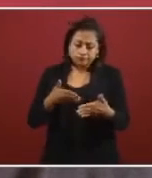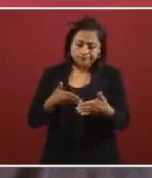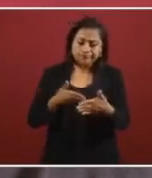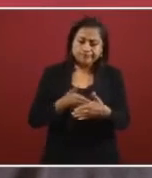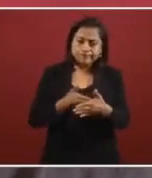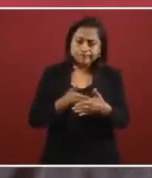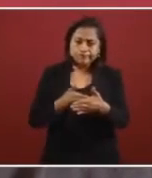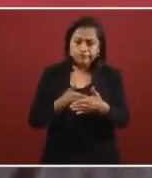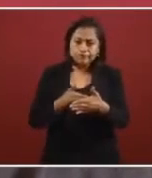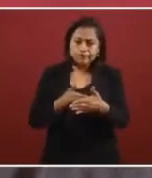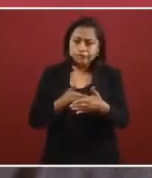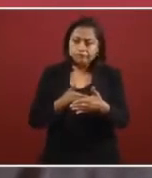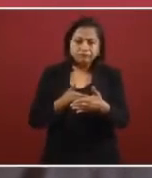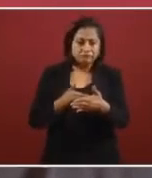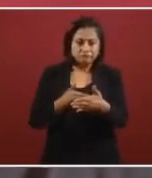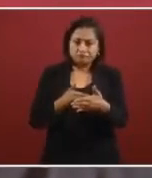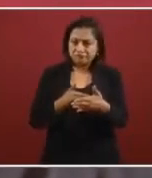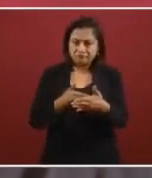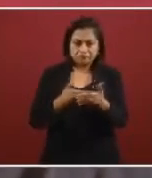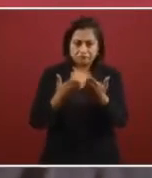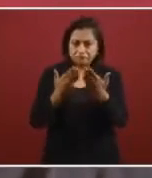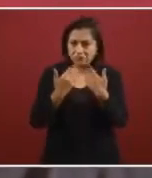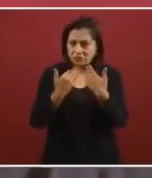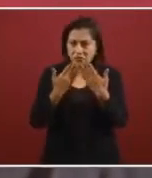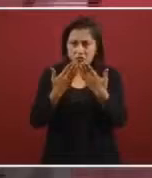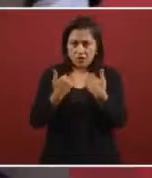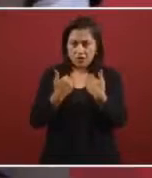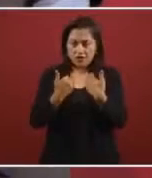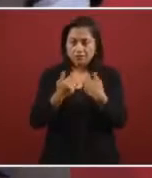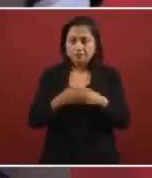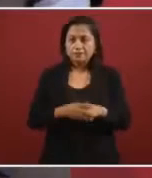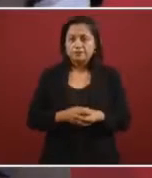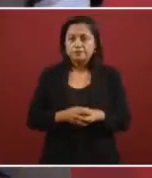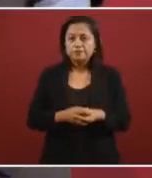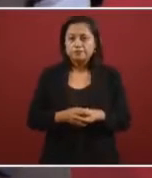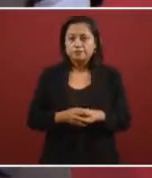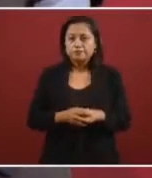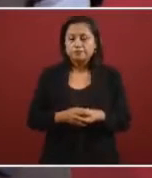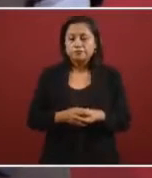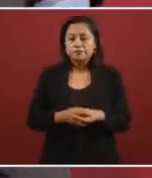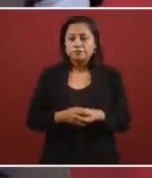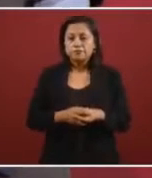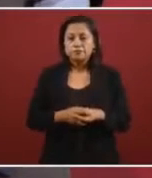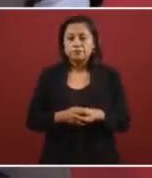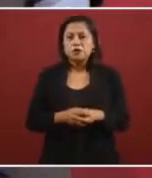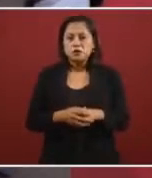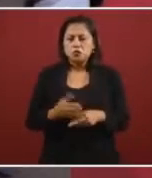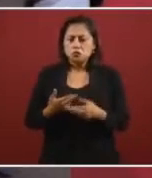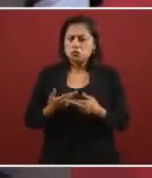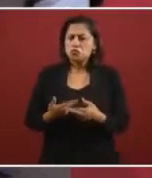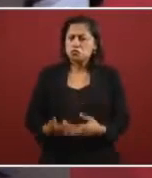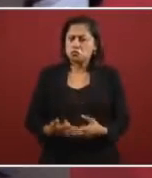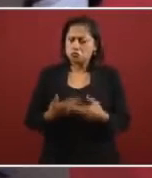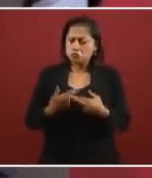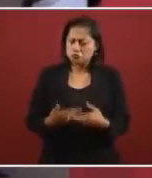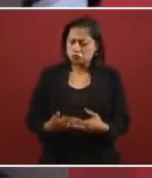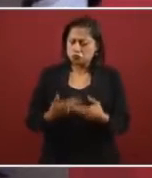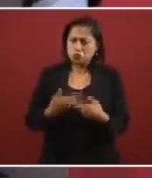materially, that is to say,